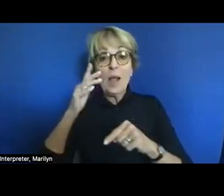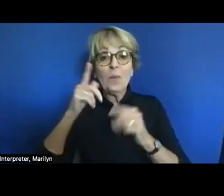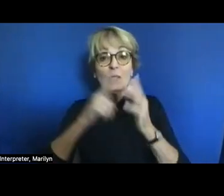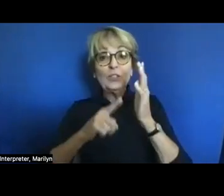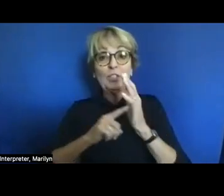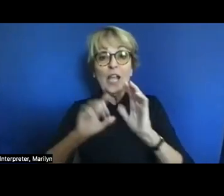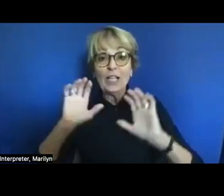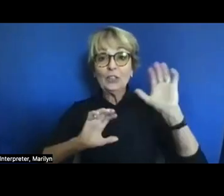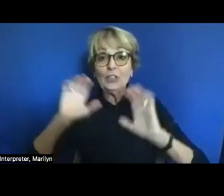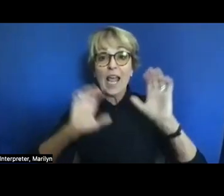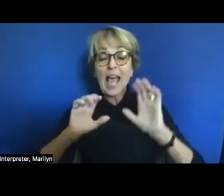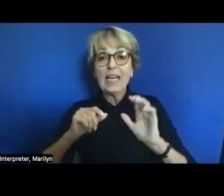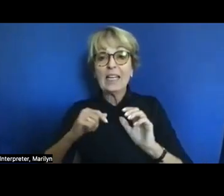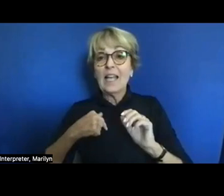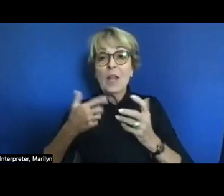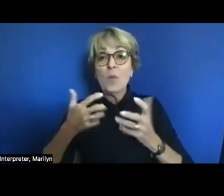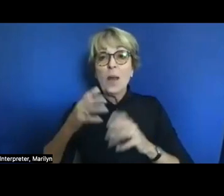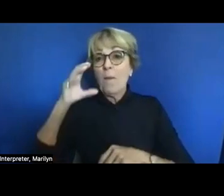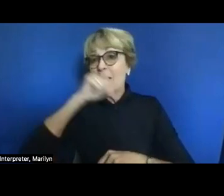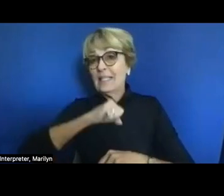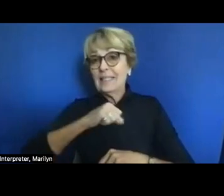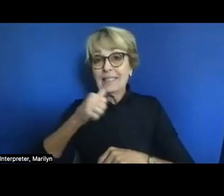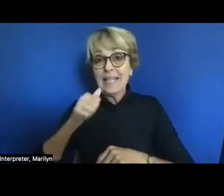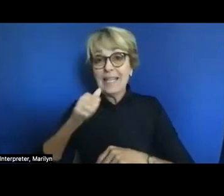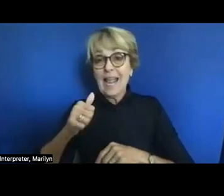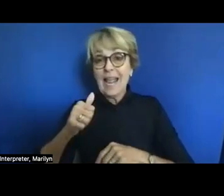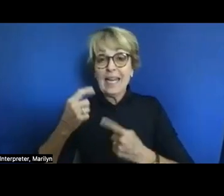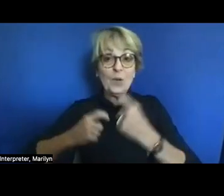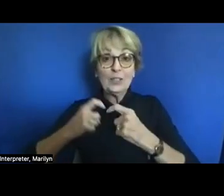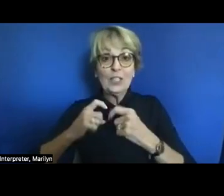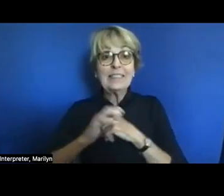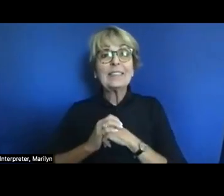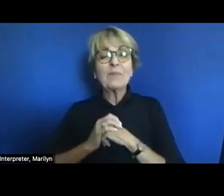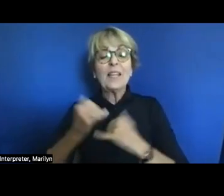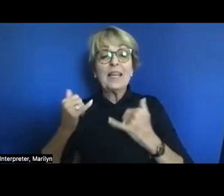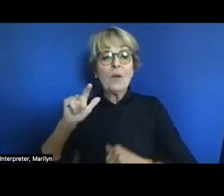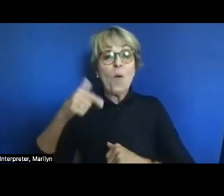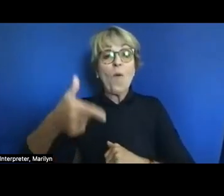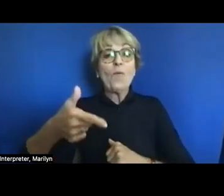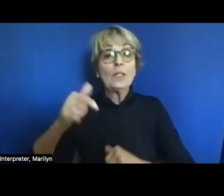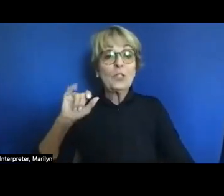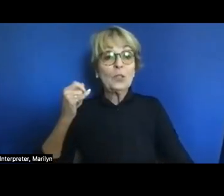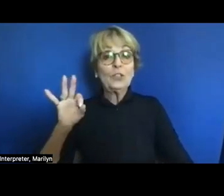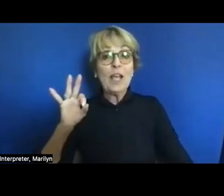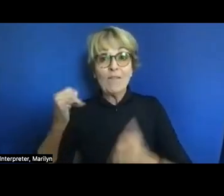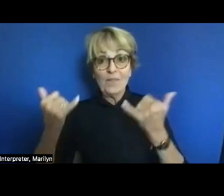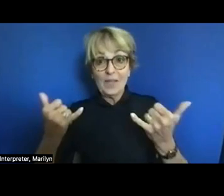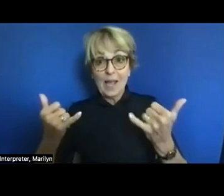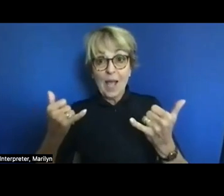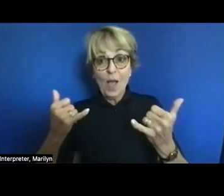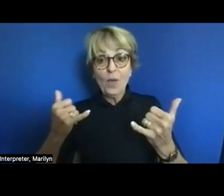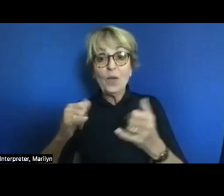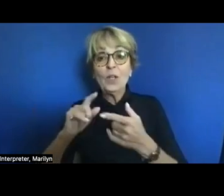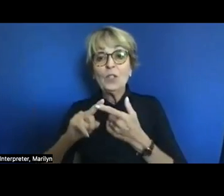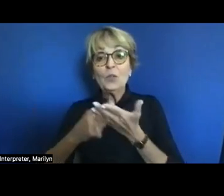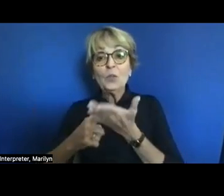to make sure I didn't miss any questions. And I'm going to hand it over to Jeff right now to talk